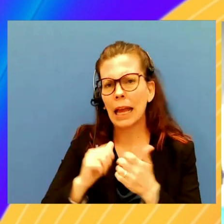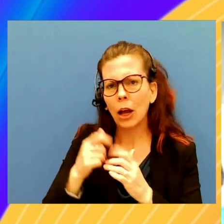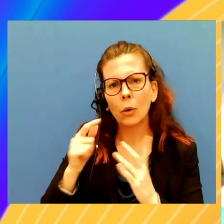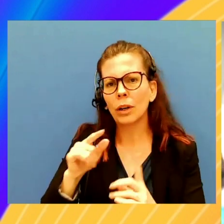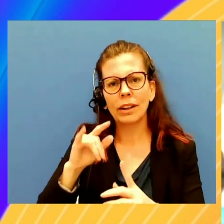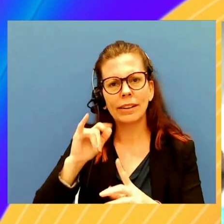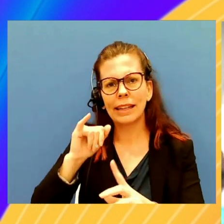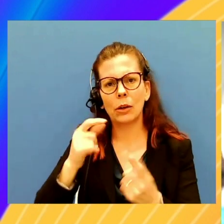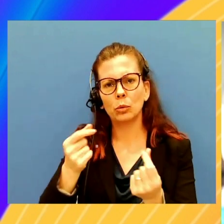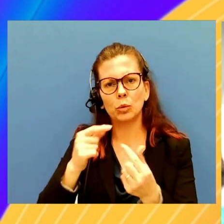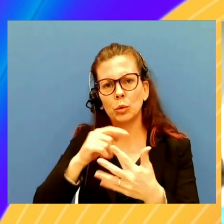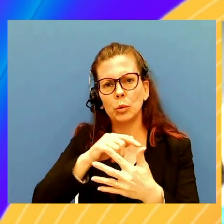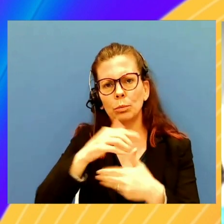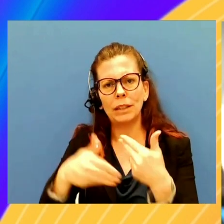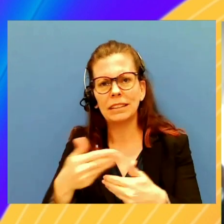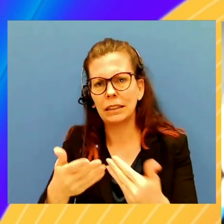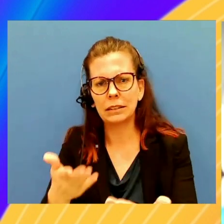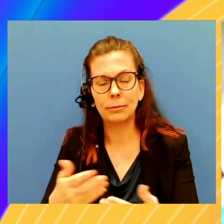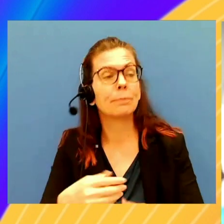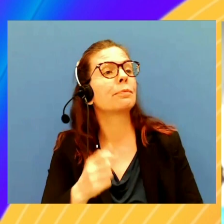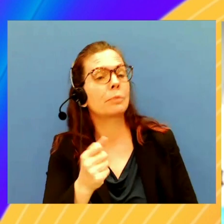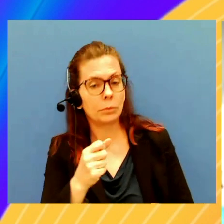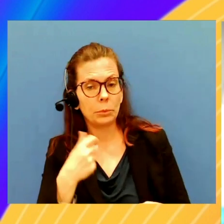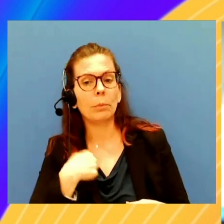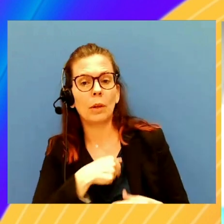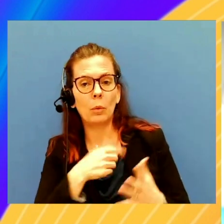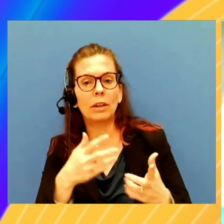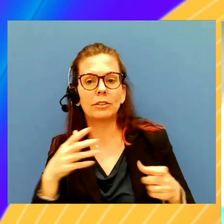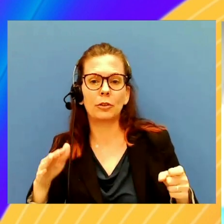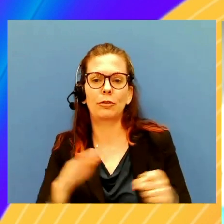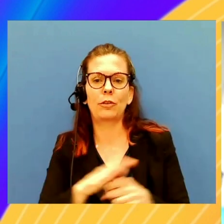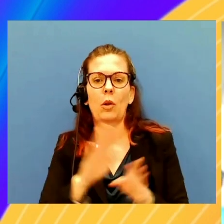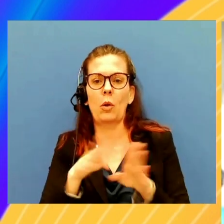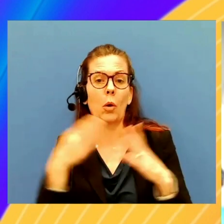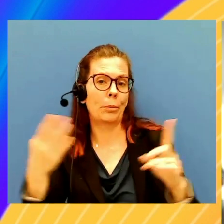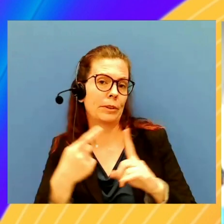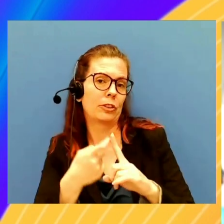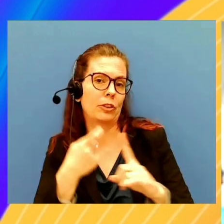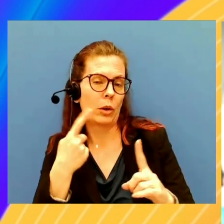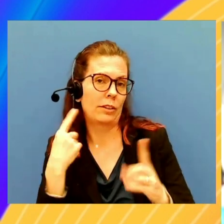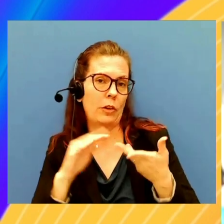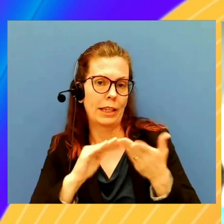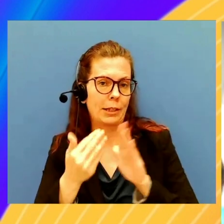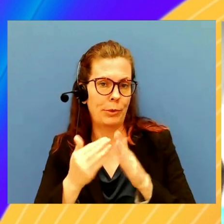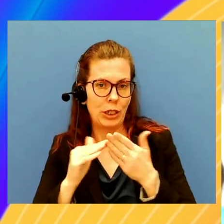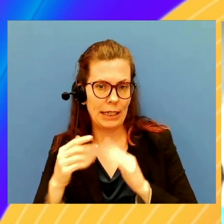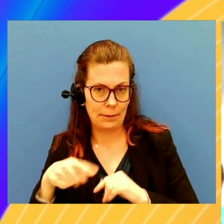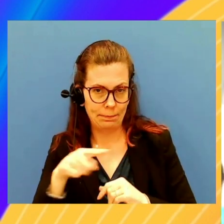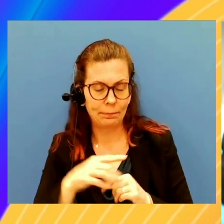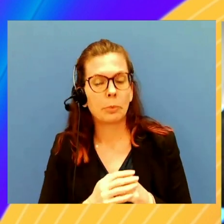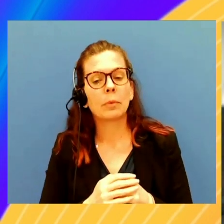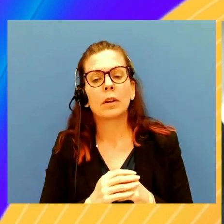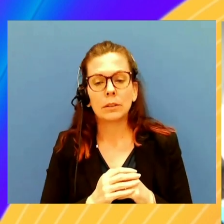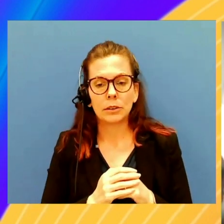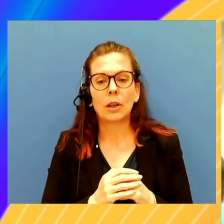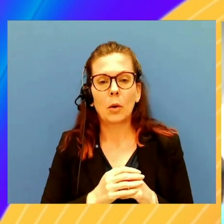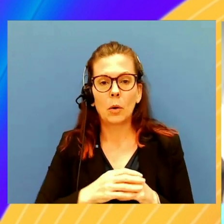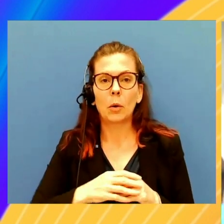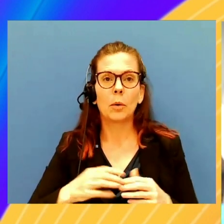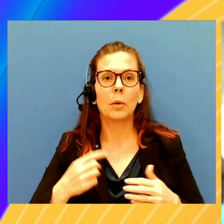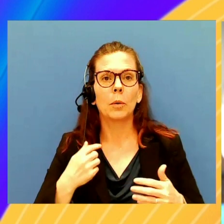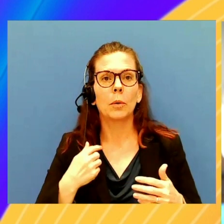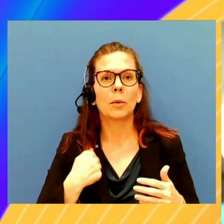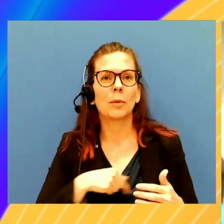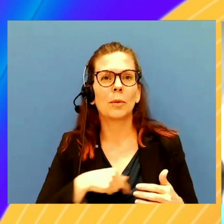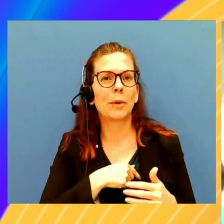like on your end? Yeah, so we wanted this to be completely open source for the community. So we